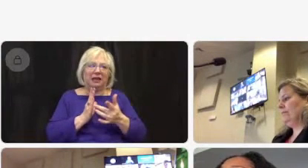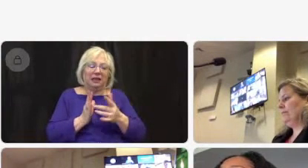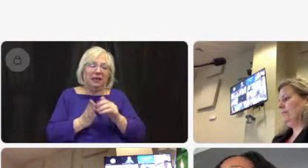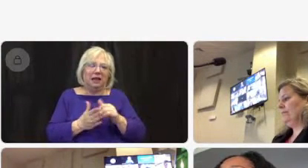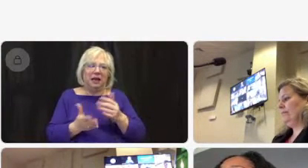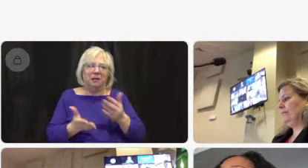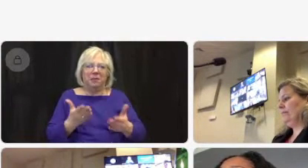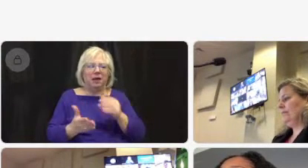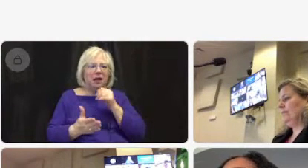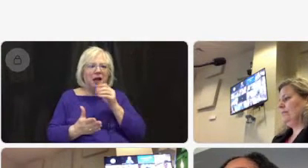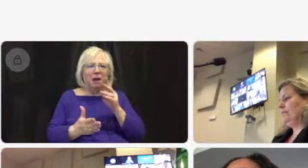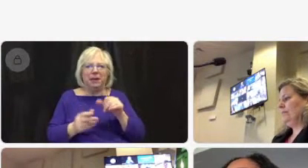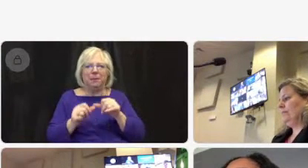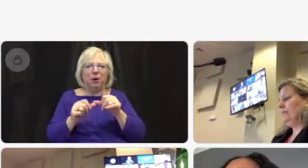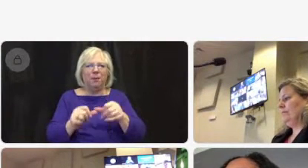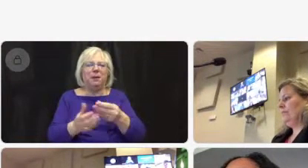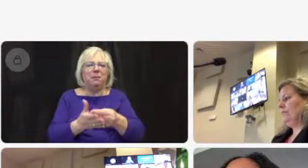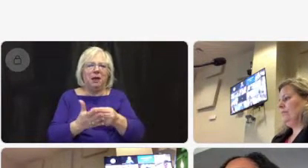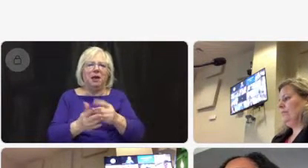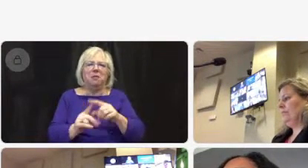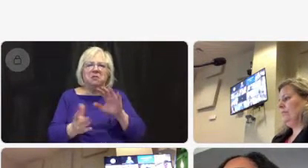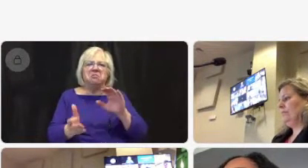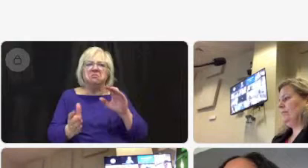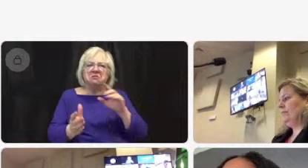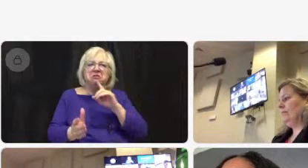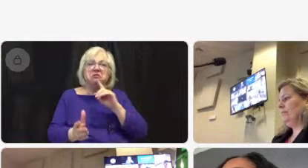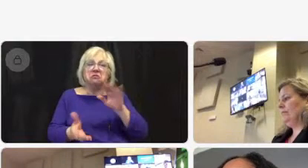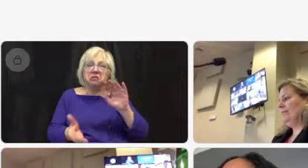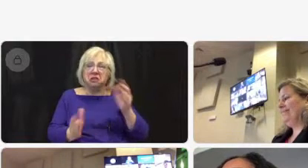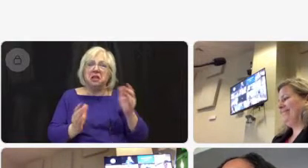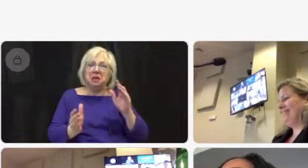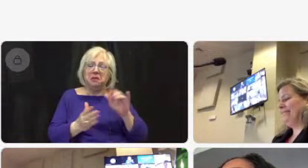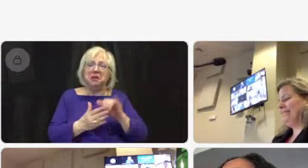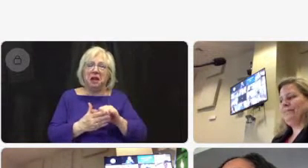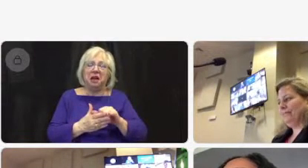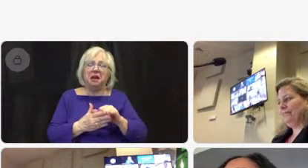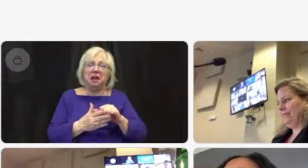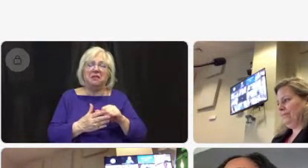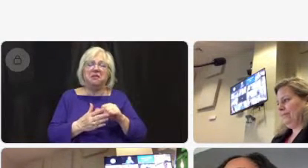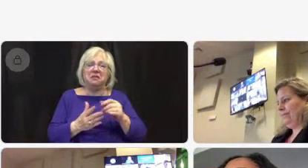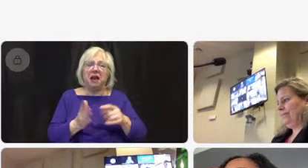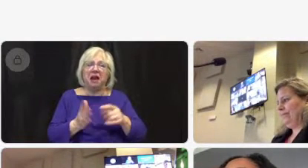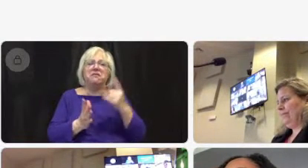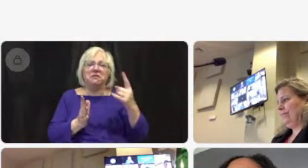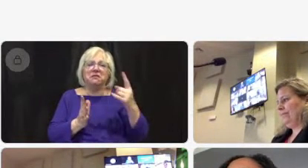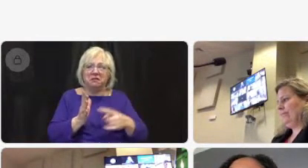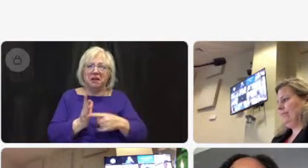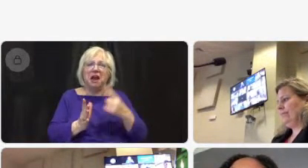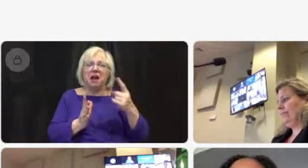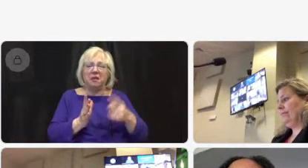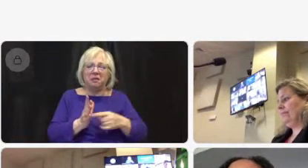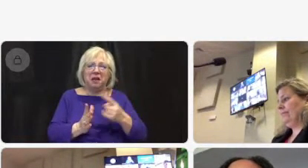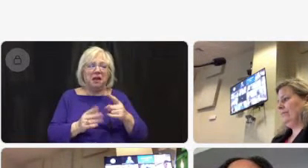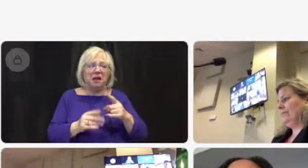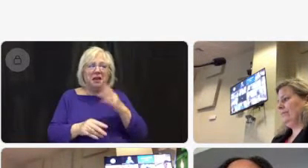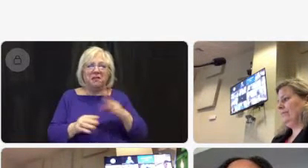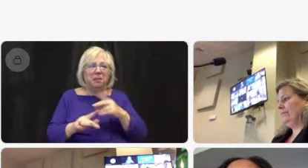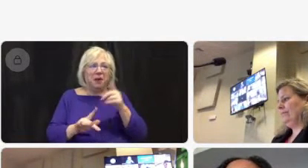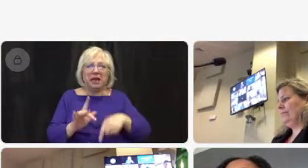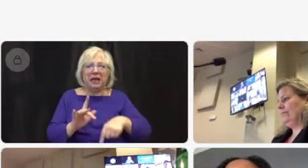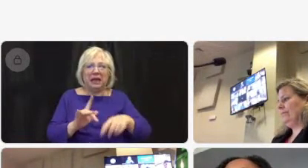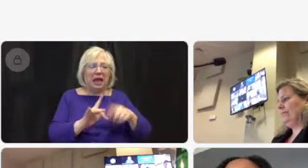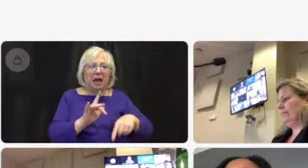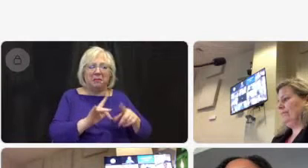be permanent money, but it sure seems like it comes about every time. I mean, there's never been a gap in it. And